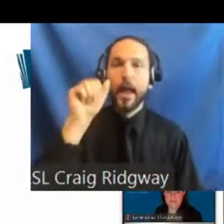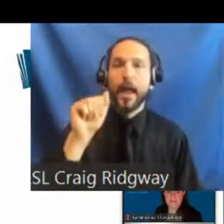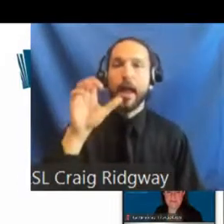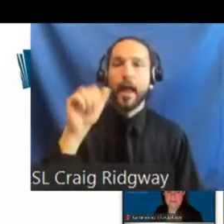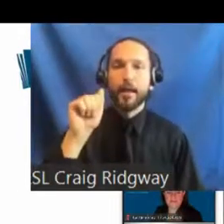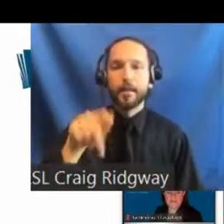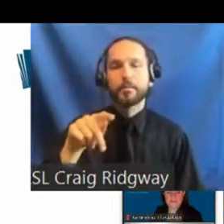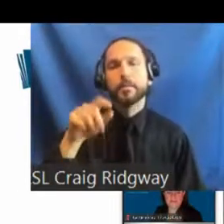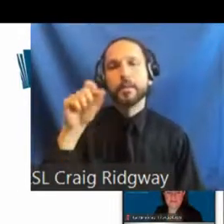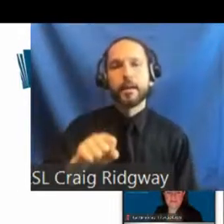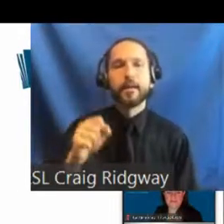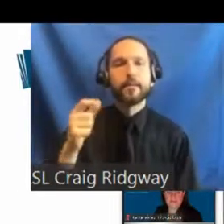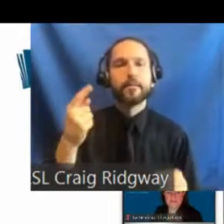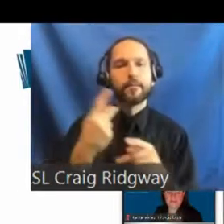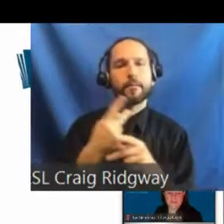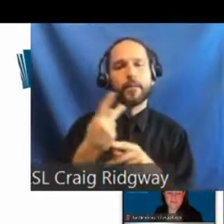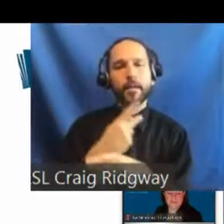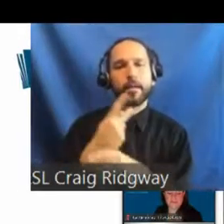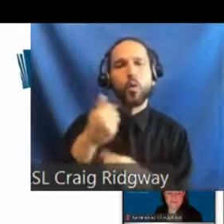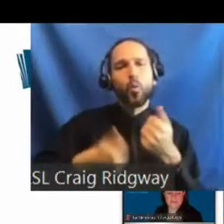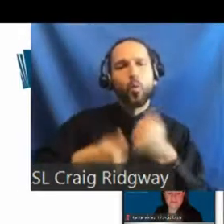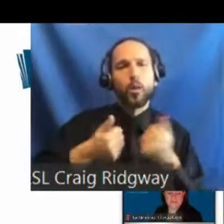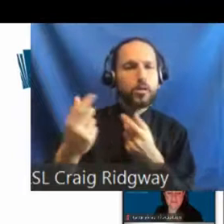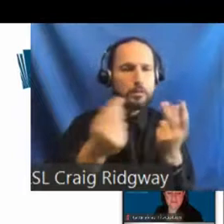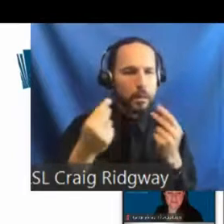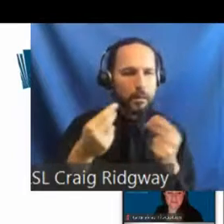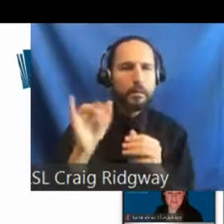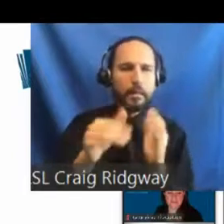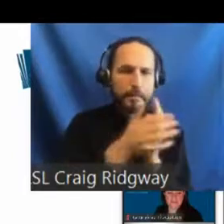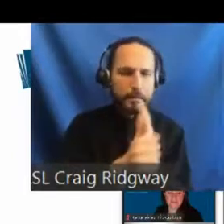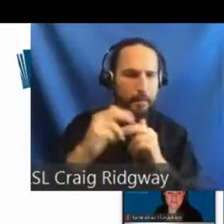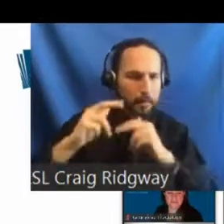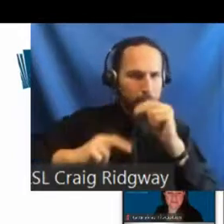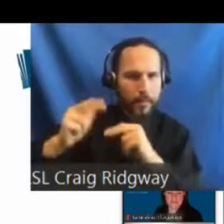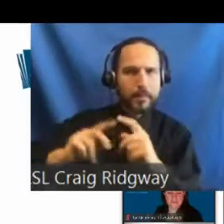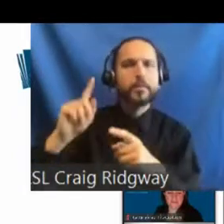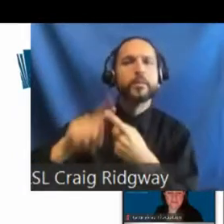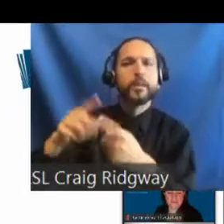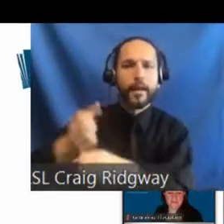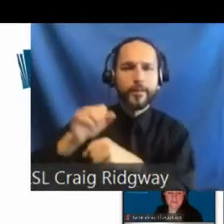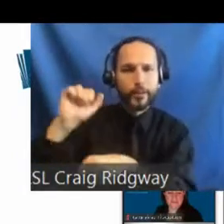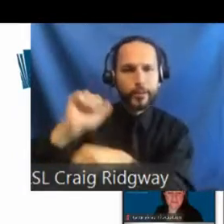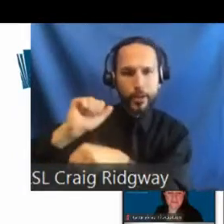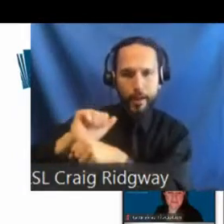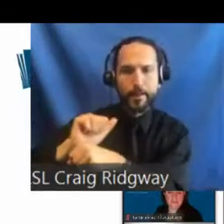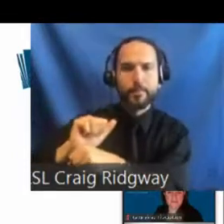on what actions, tasks, or skill building is needed to get the job that the individual